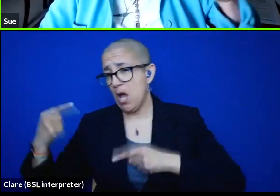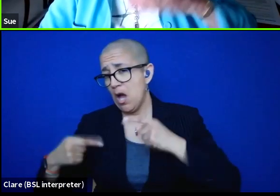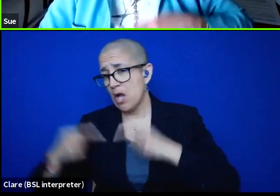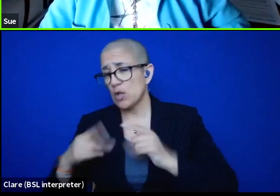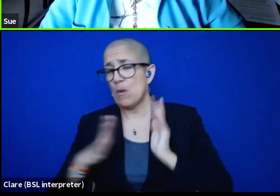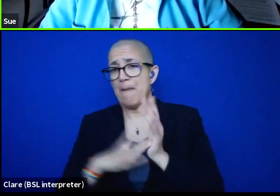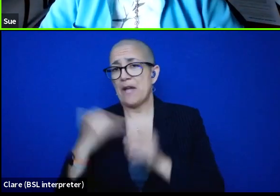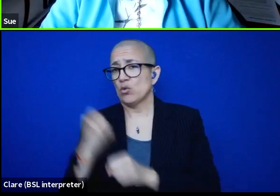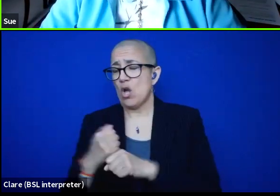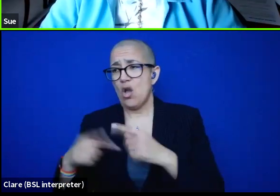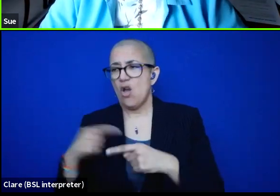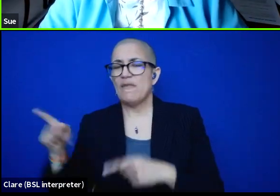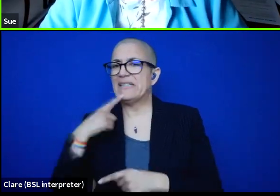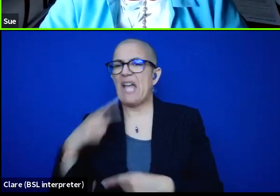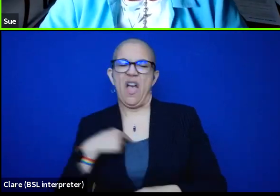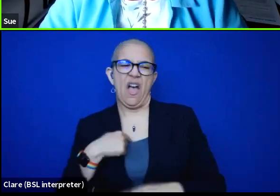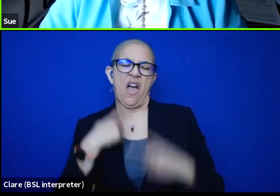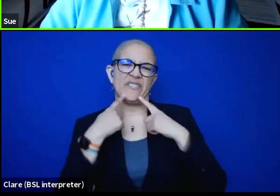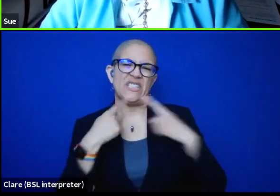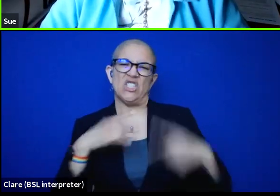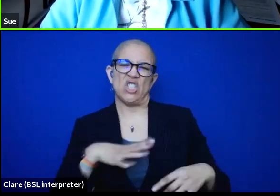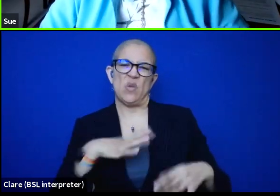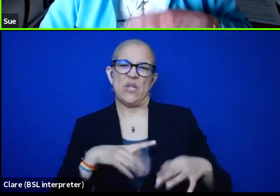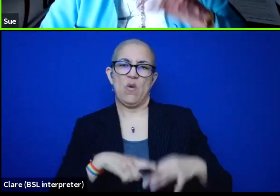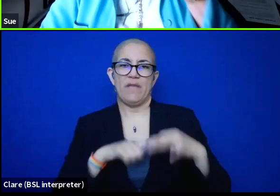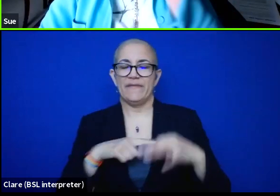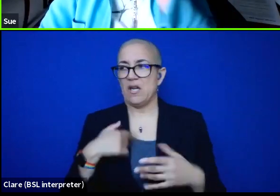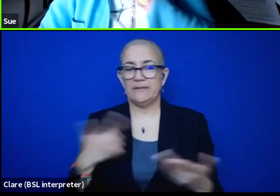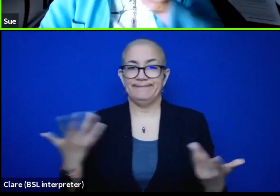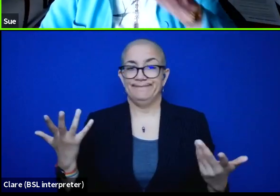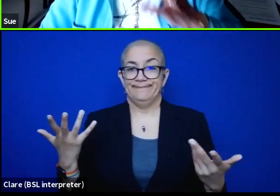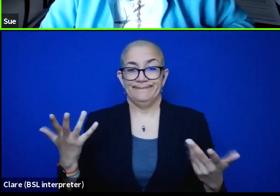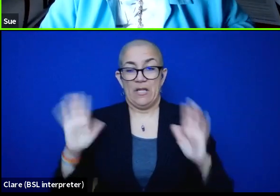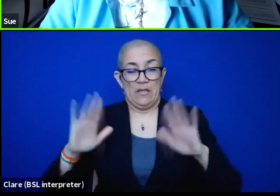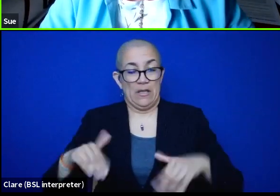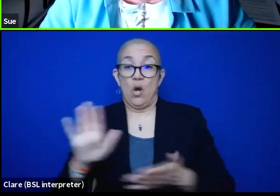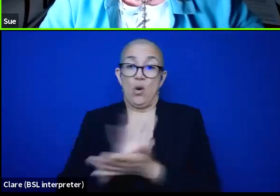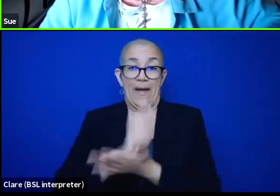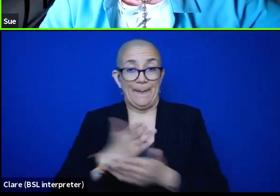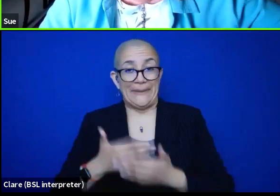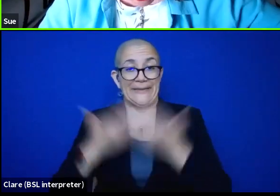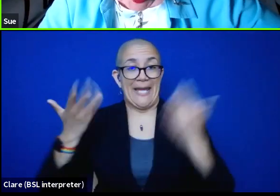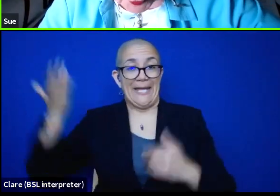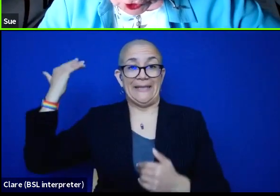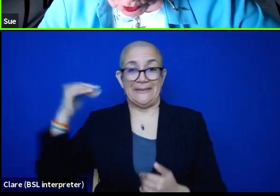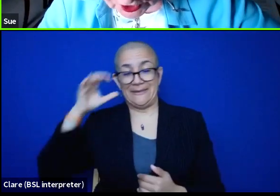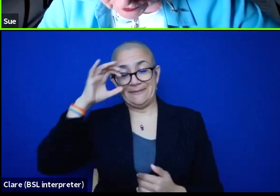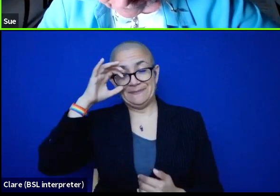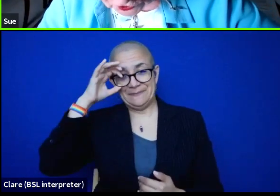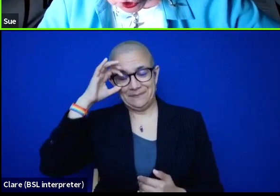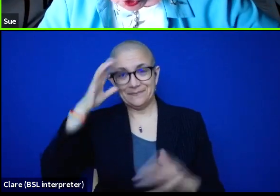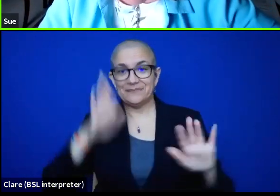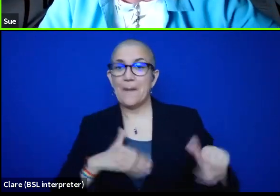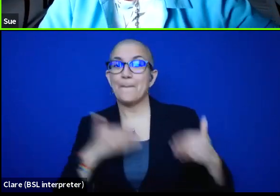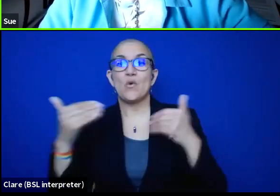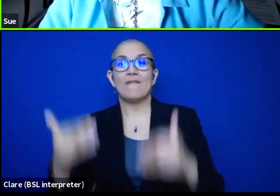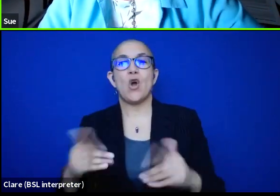told me that teachers didn't really need to be qualified. But still, but there we are. Oh, happy days, eh? Right, should we move on to a